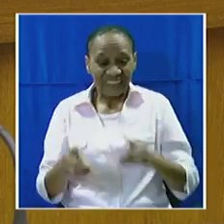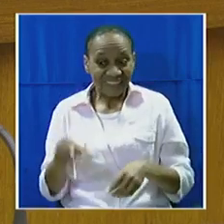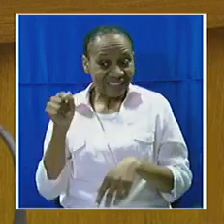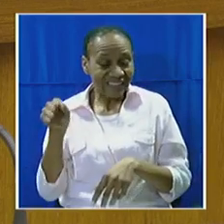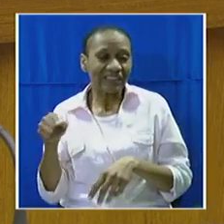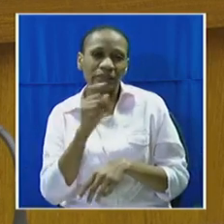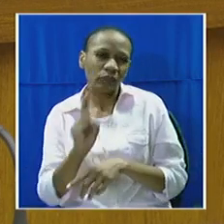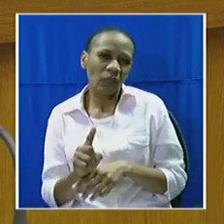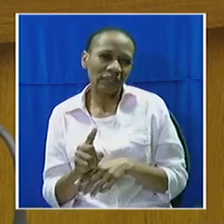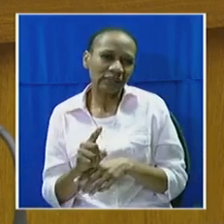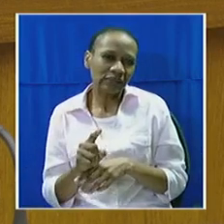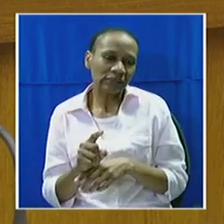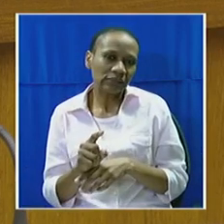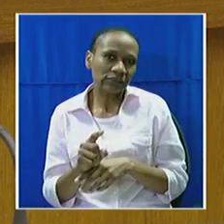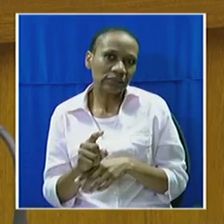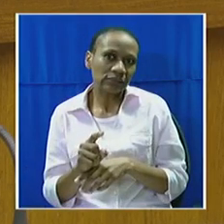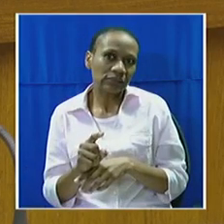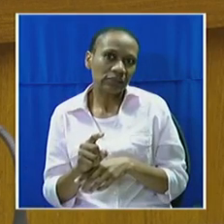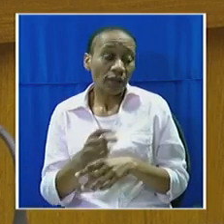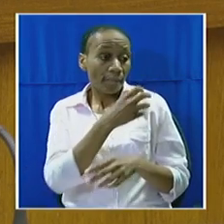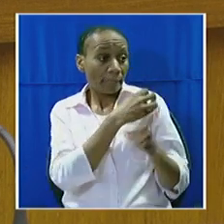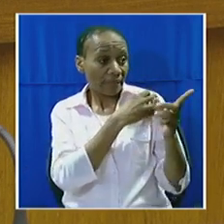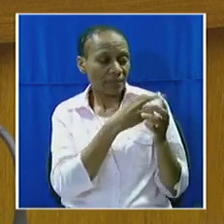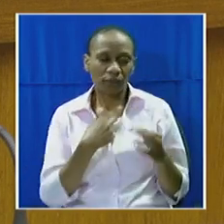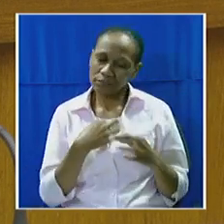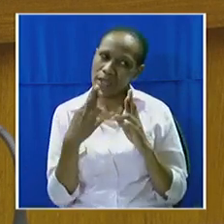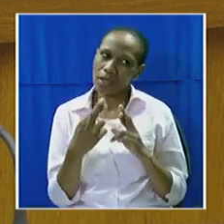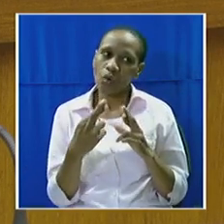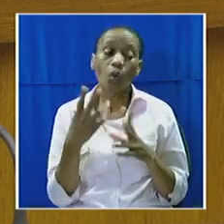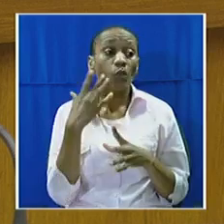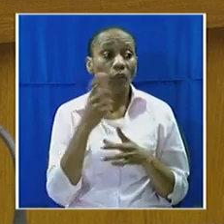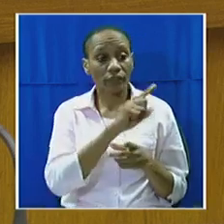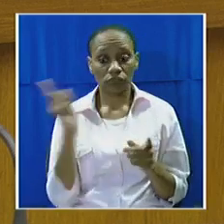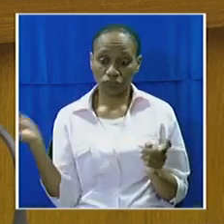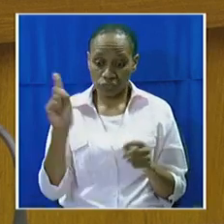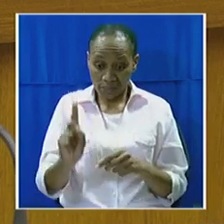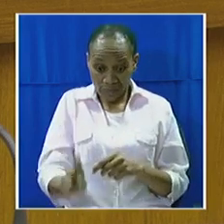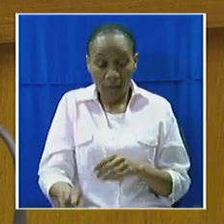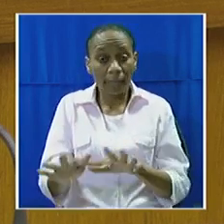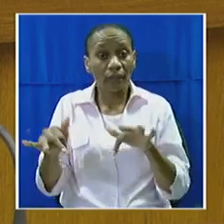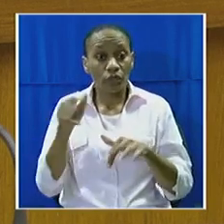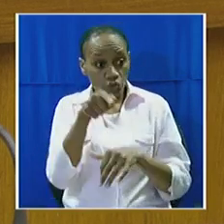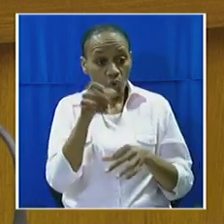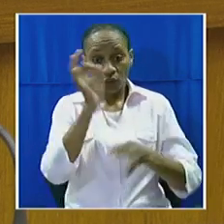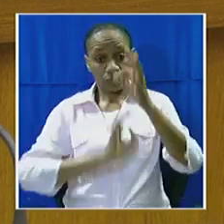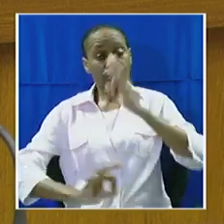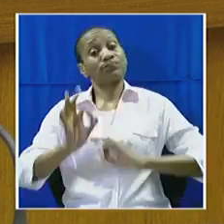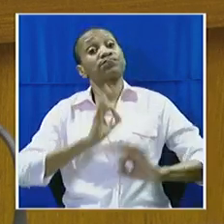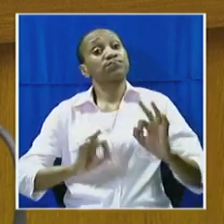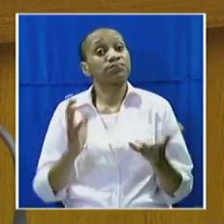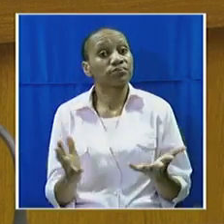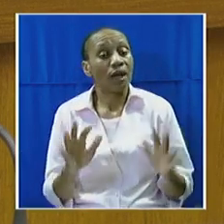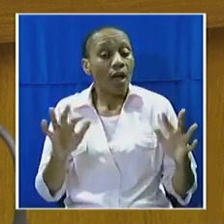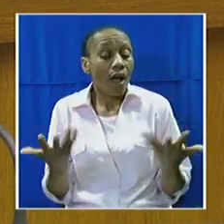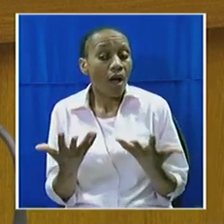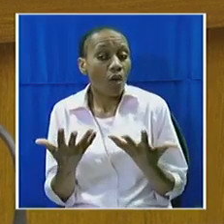far-reaching consequences. And so, the Minister, I hope that when you come up here, you will tell us whether or not when